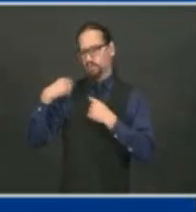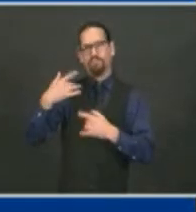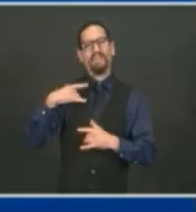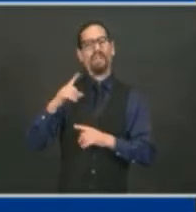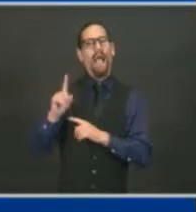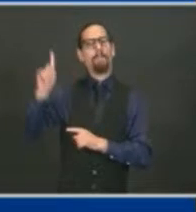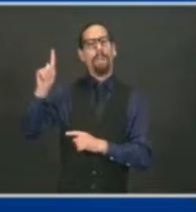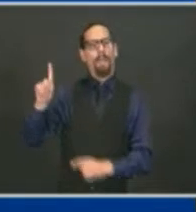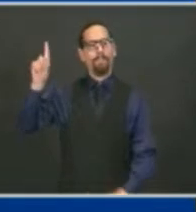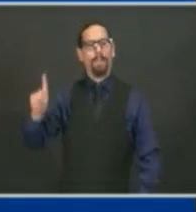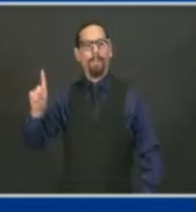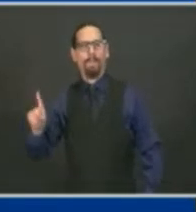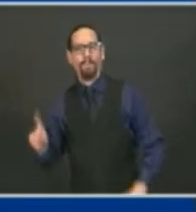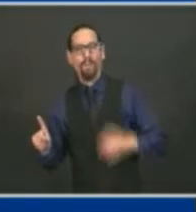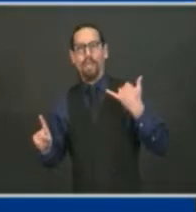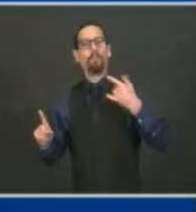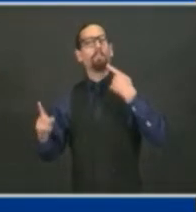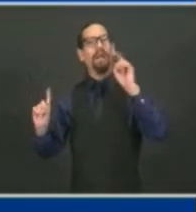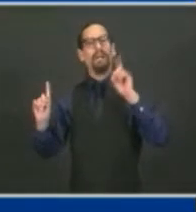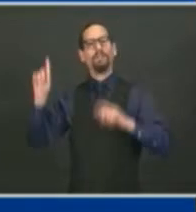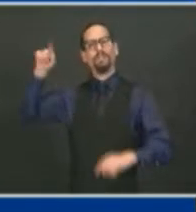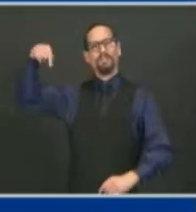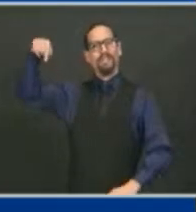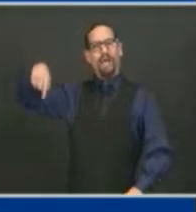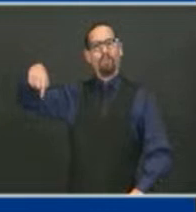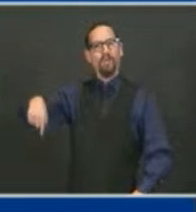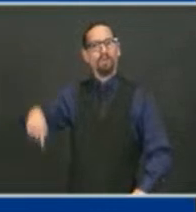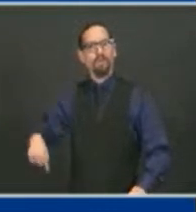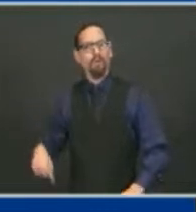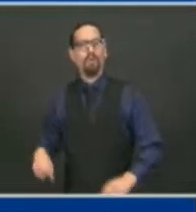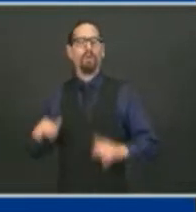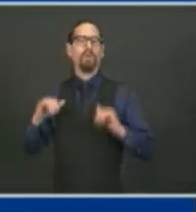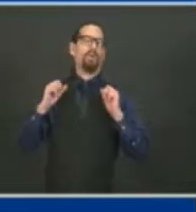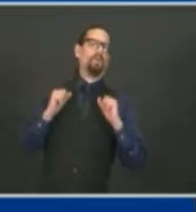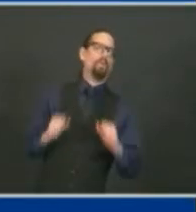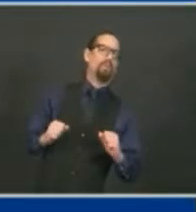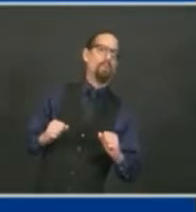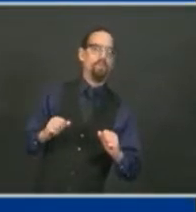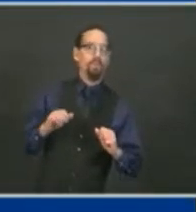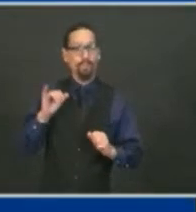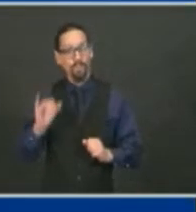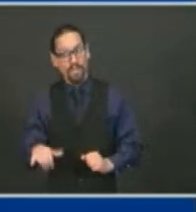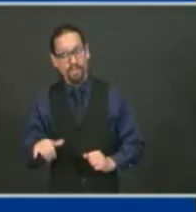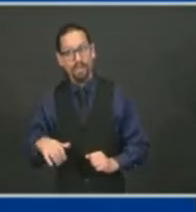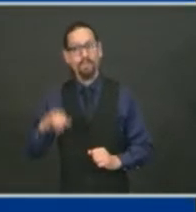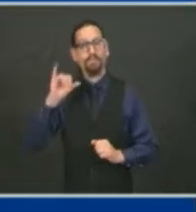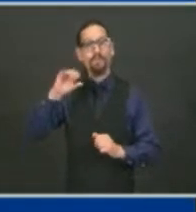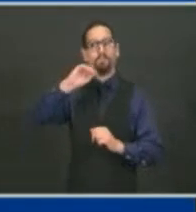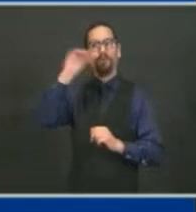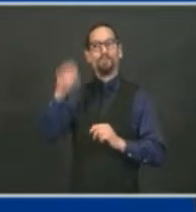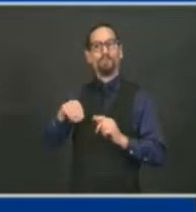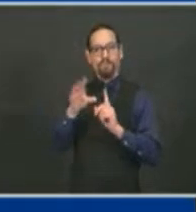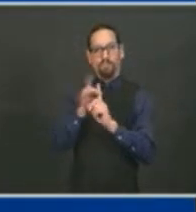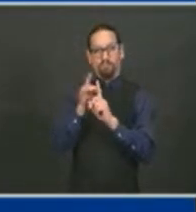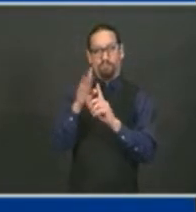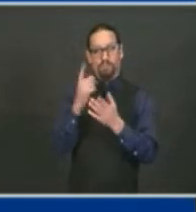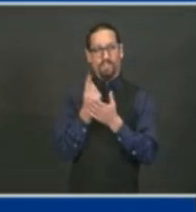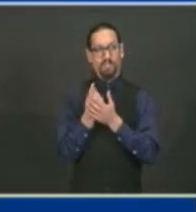months, all 3 arrows are pointing down. Percent positive last week was down to